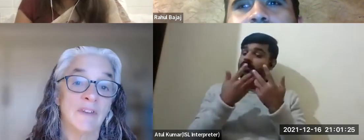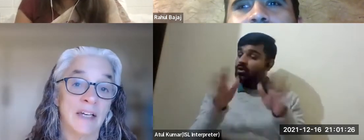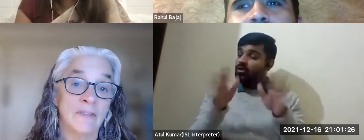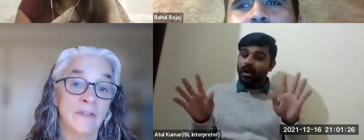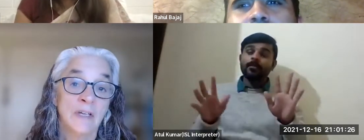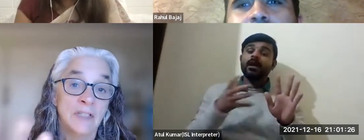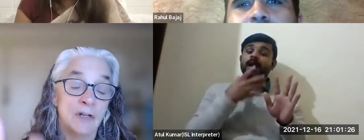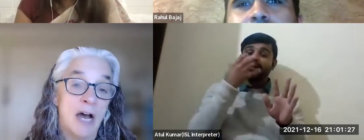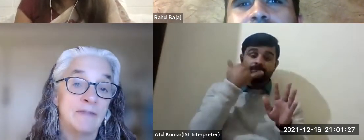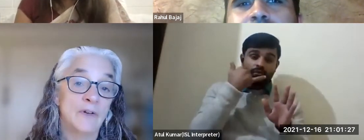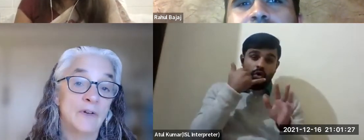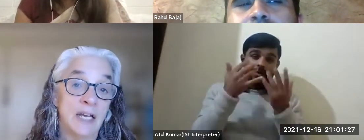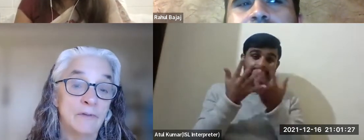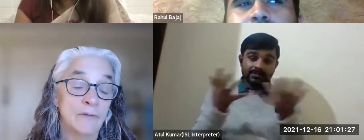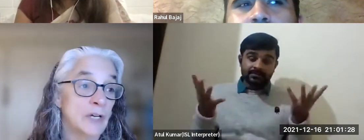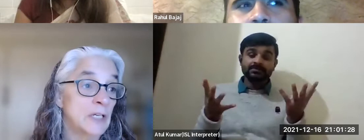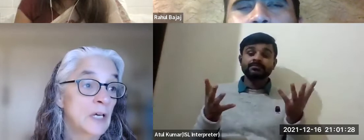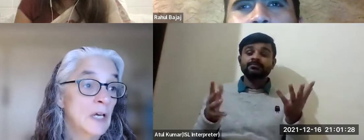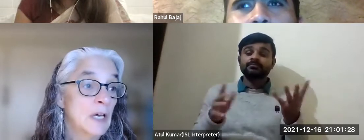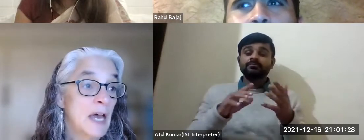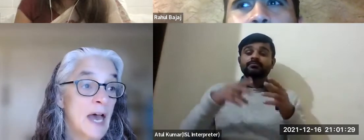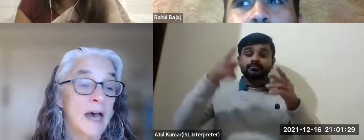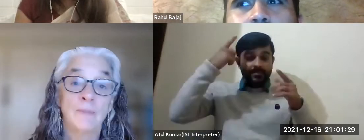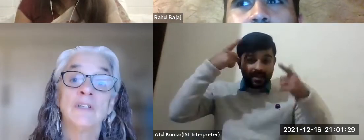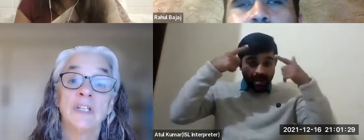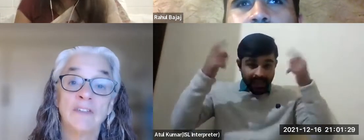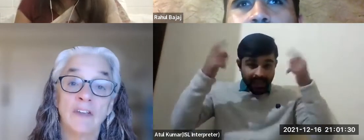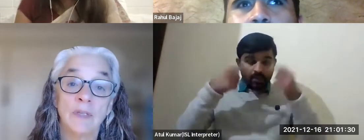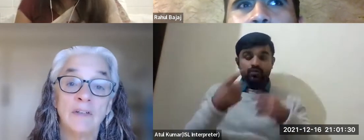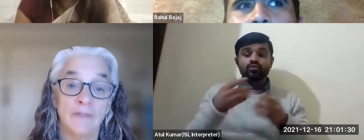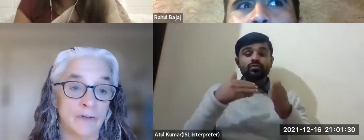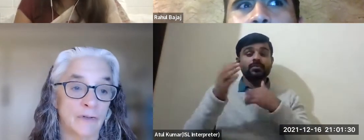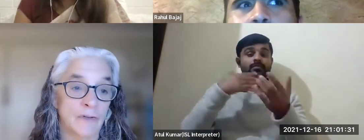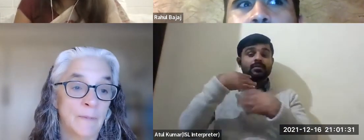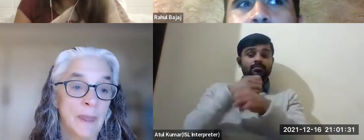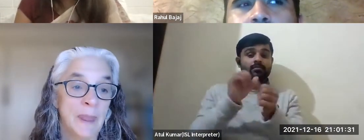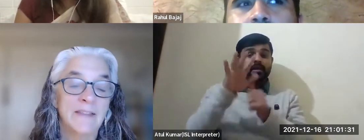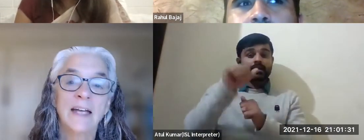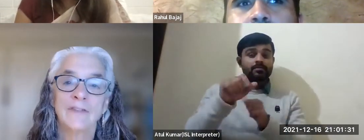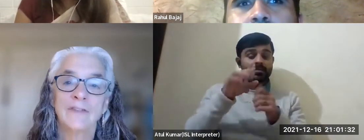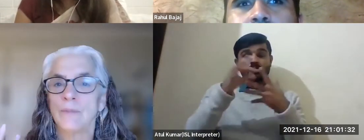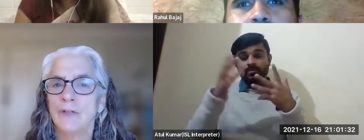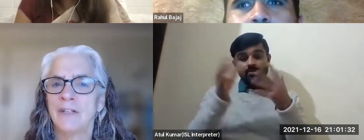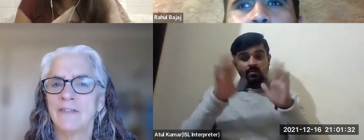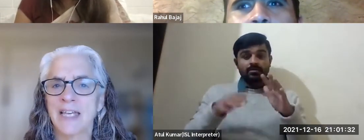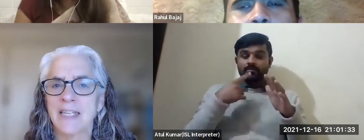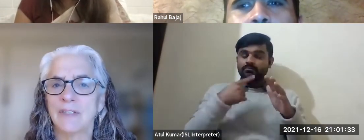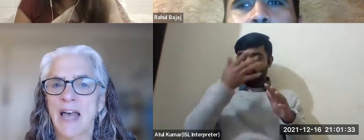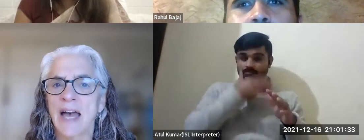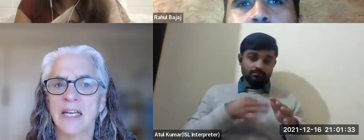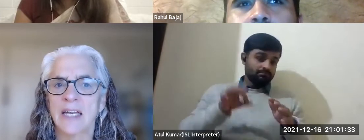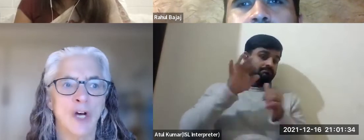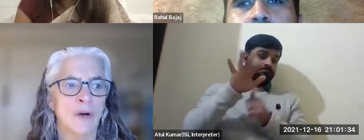mobile device, you know, iPhone and Android, has built-in accessibility features. And that is the beauty of